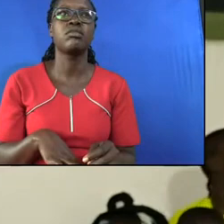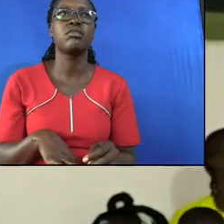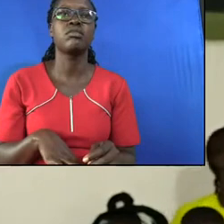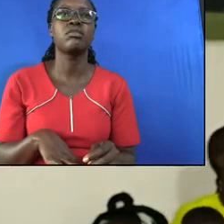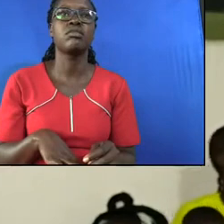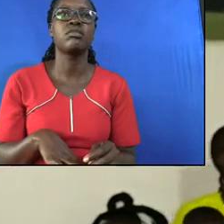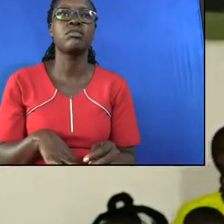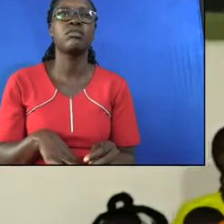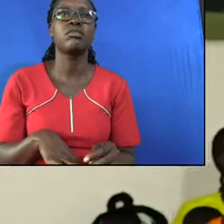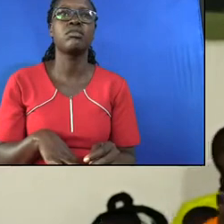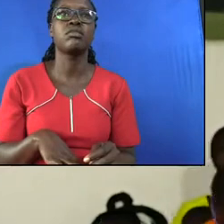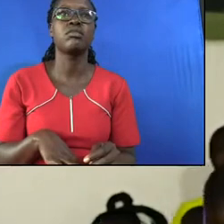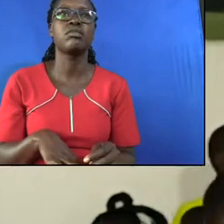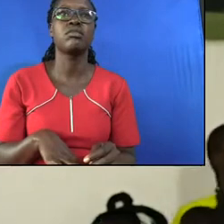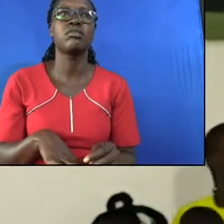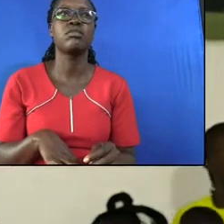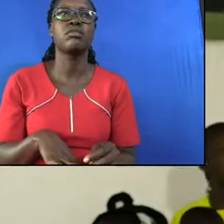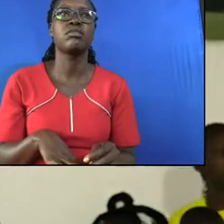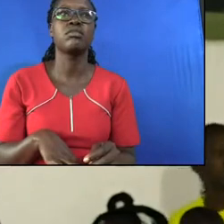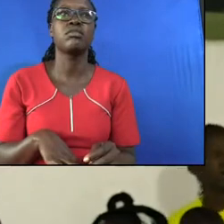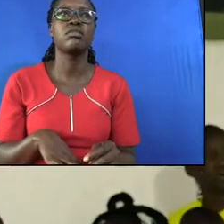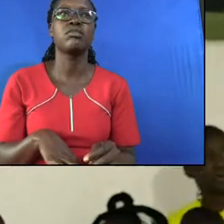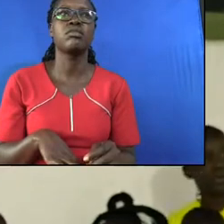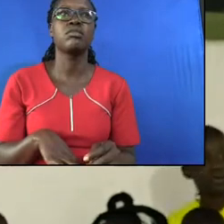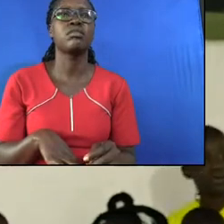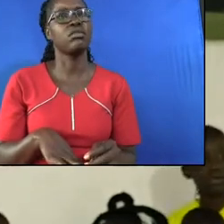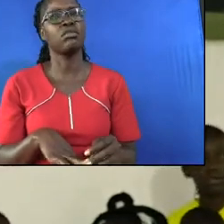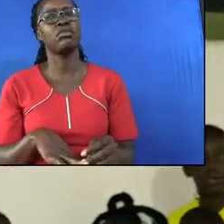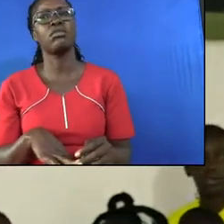the word of the devil and disobey.